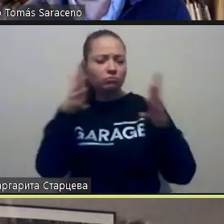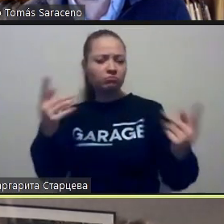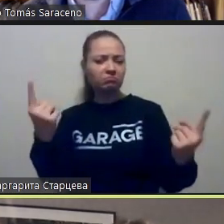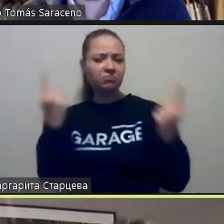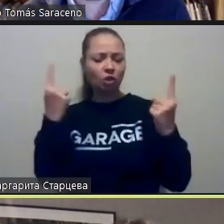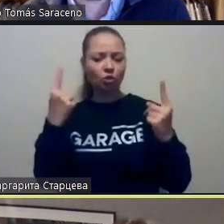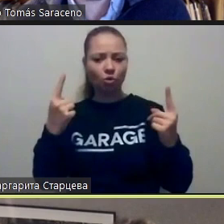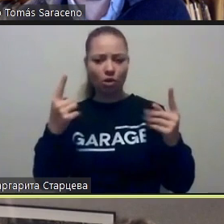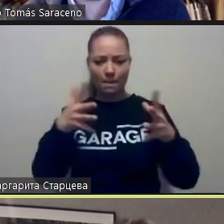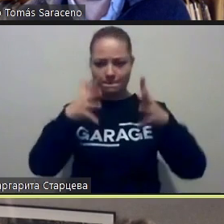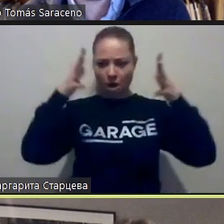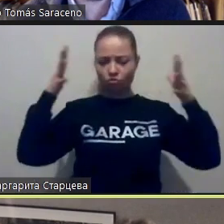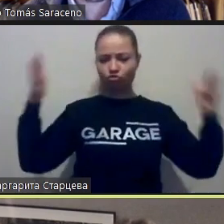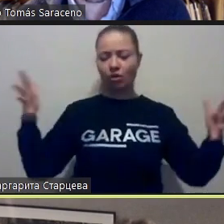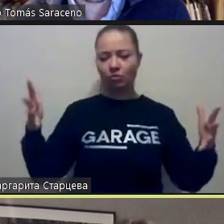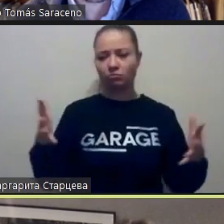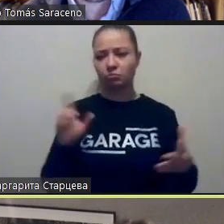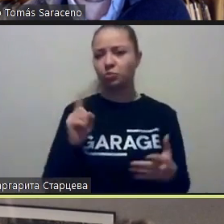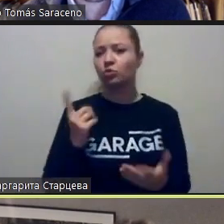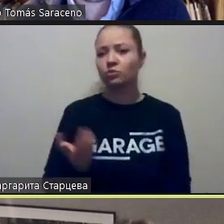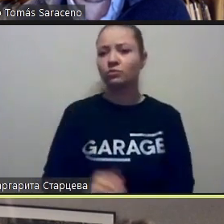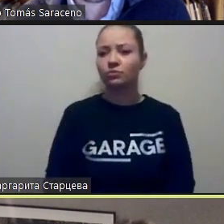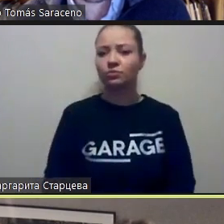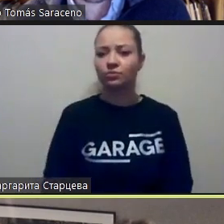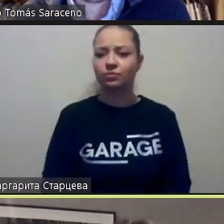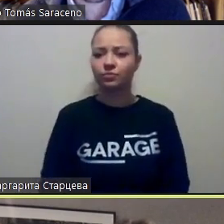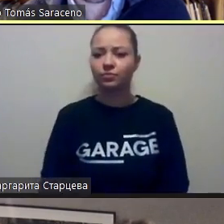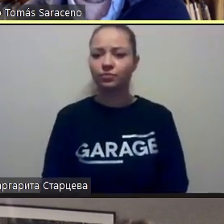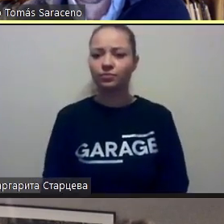of long time? Why is it important?